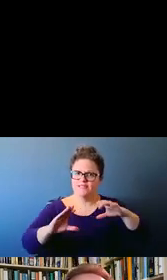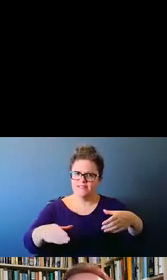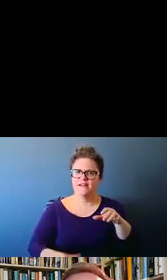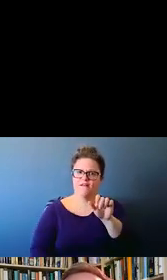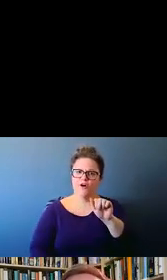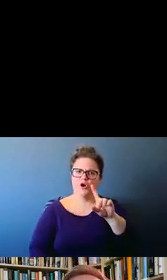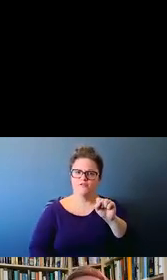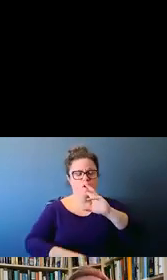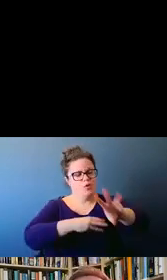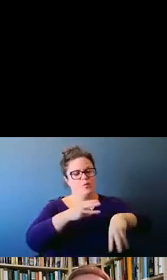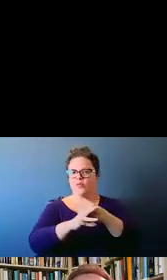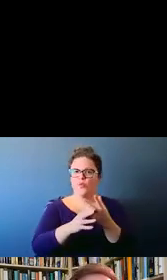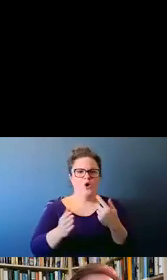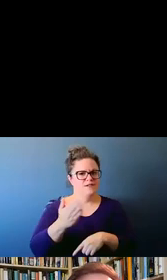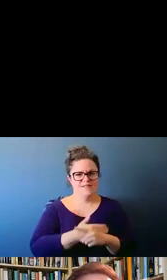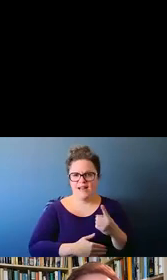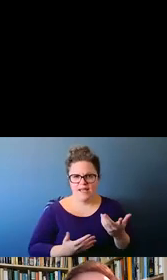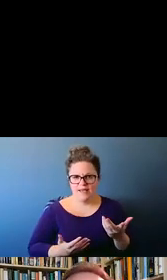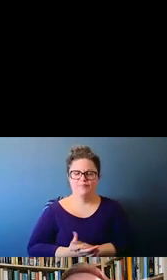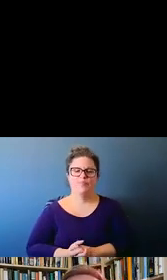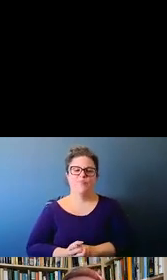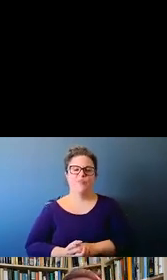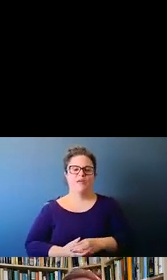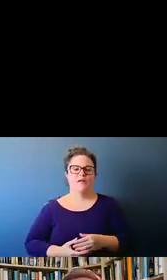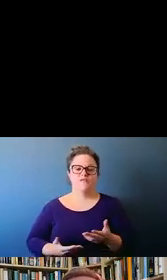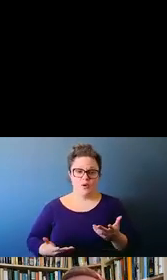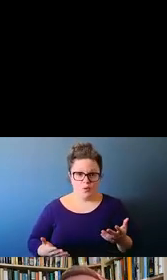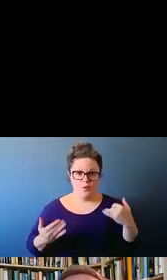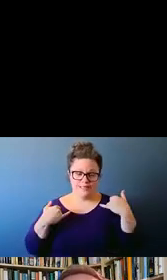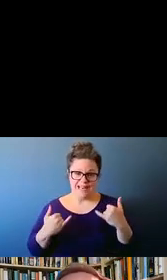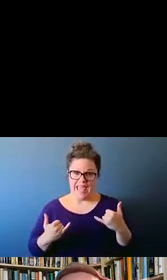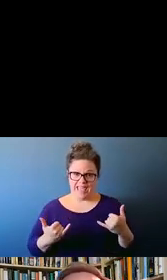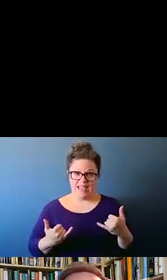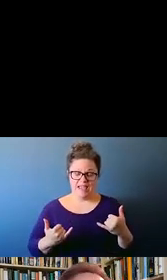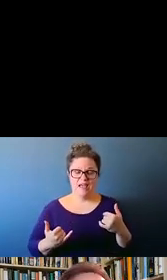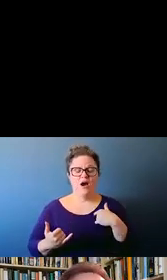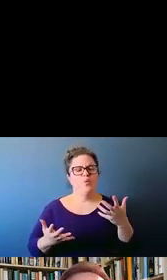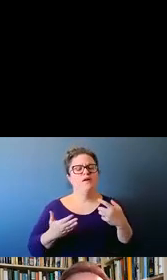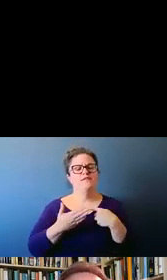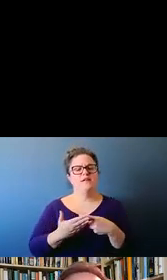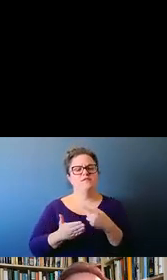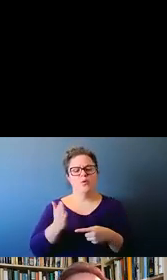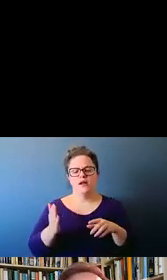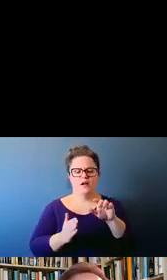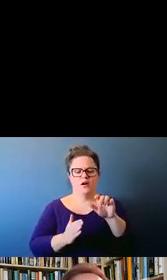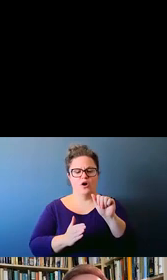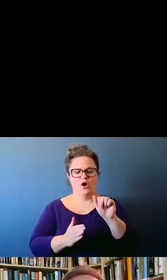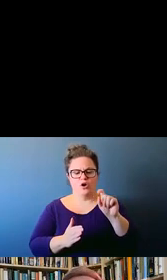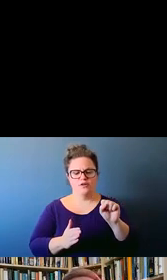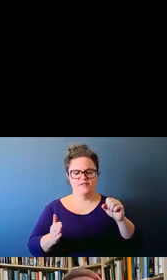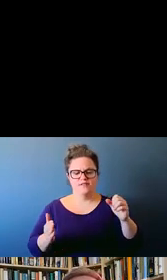world today. So I want to move to today and talk about what arts at the University of Manitoba looks